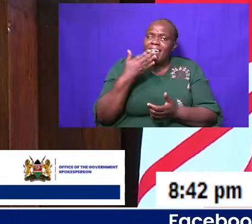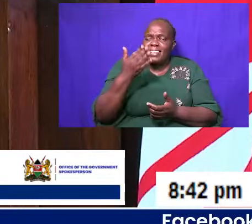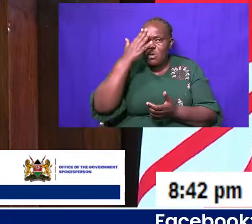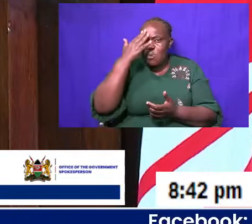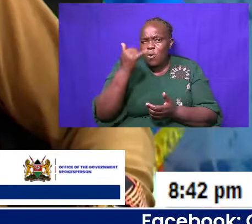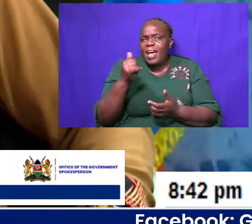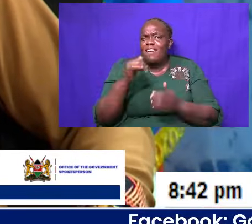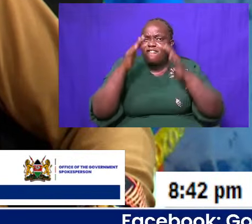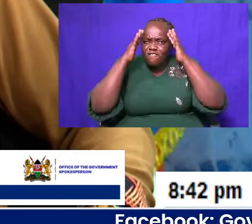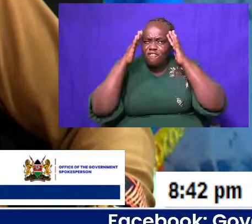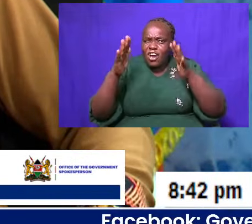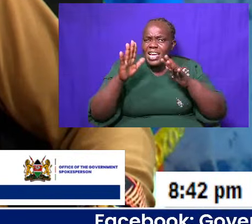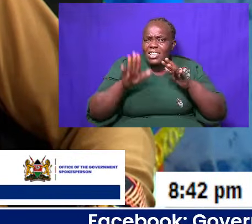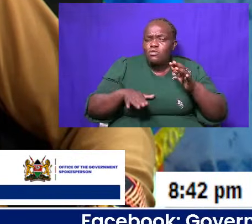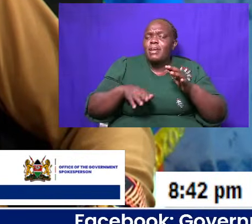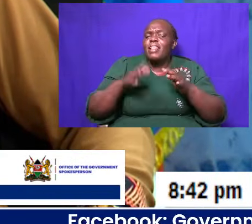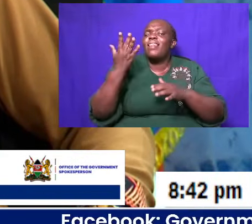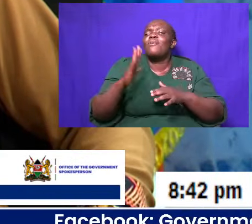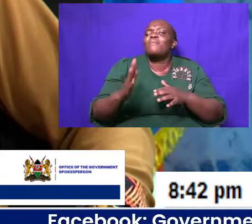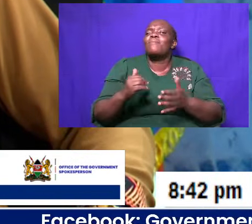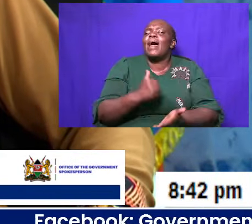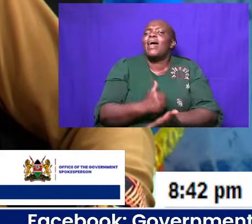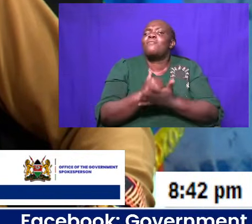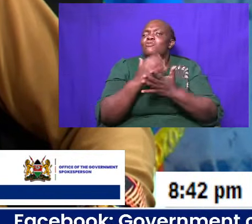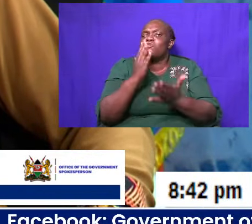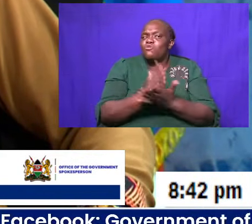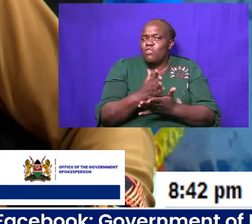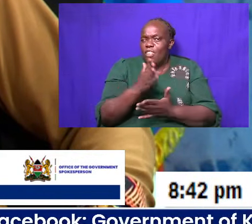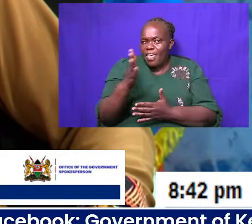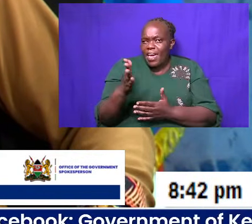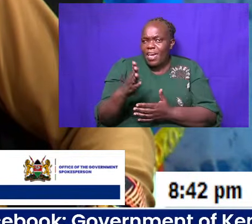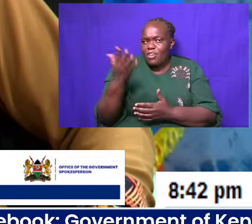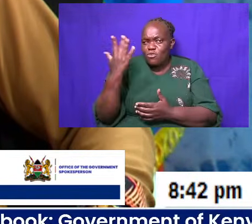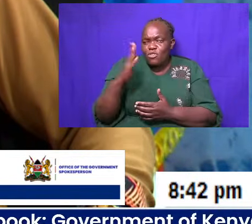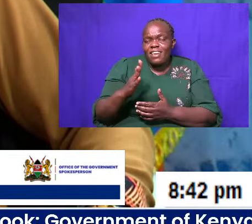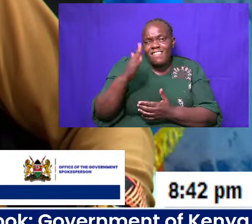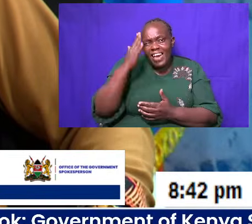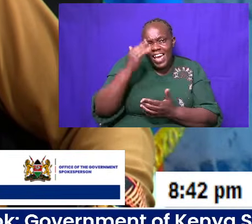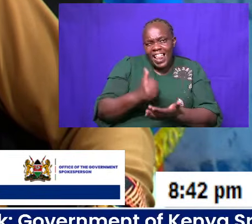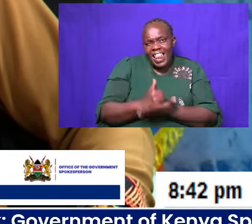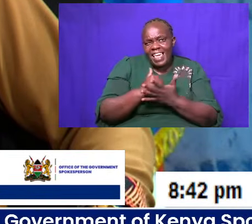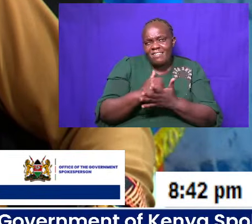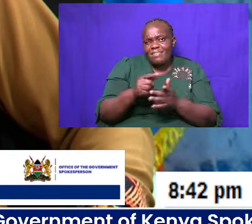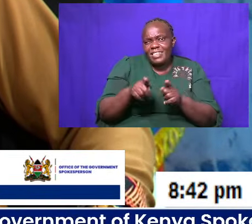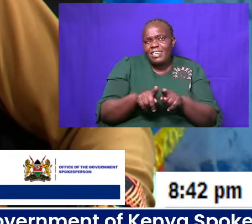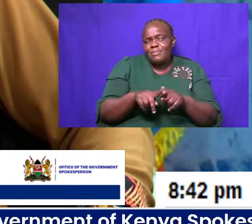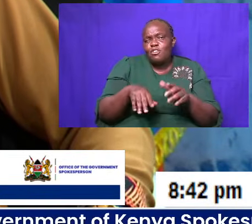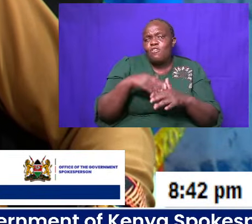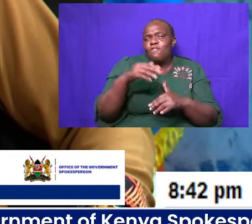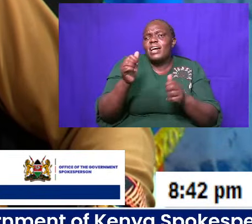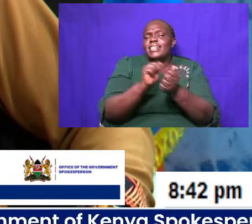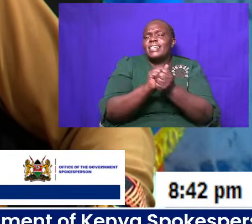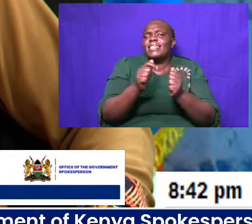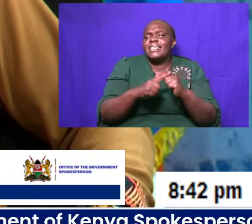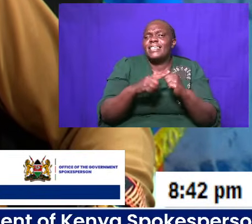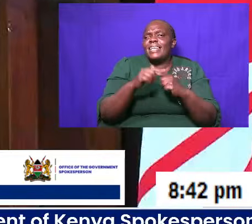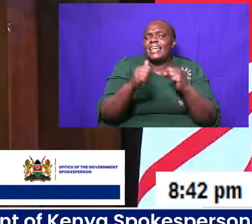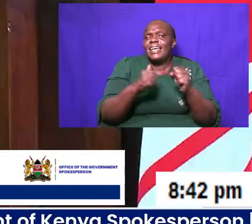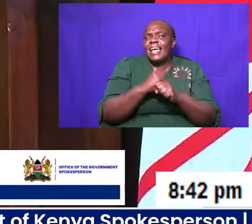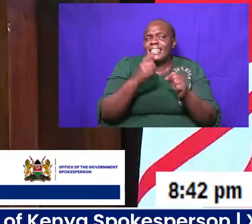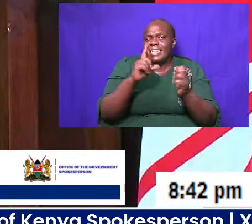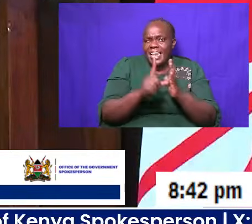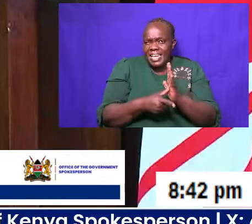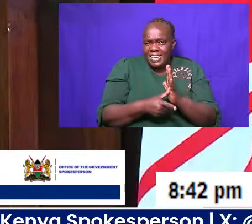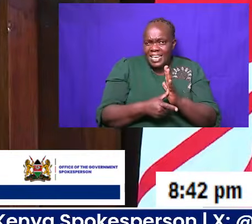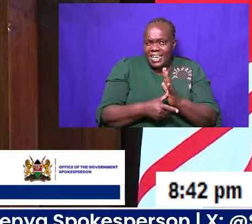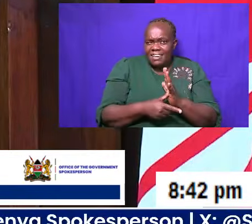it used to be very, we never hear of it. It was a humongous bill. We don't know where it went, and it's over 10, 15 years now. Let